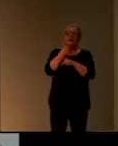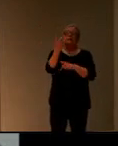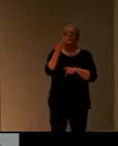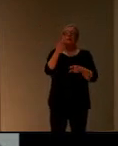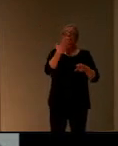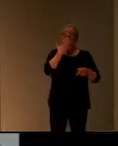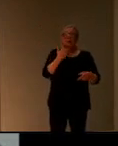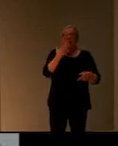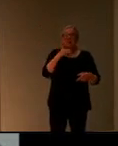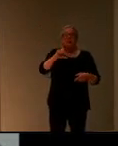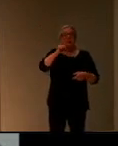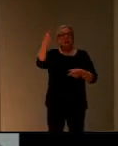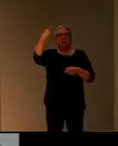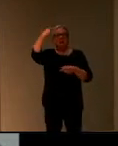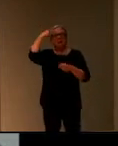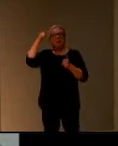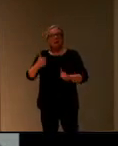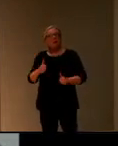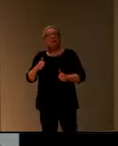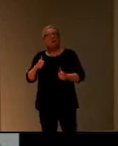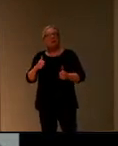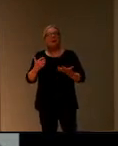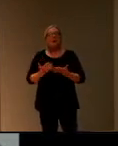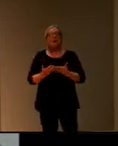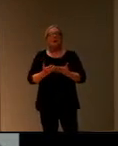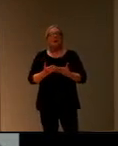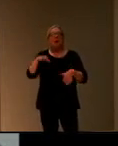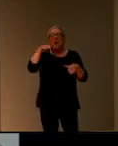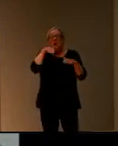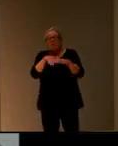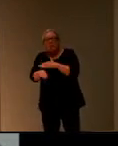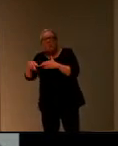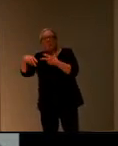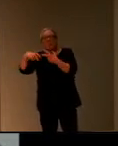deficiencies, poor birth outcomes.